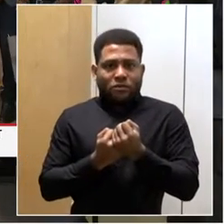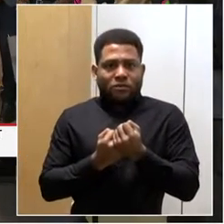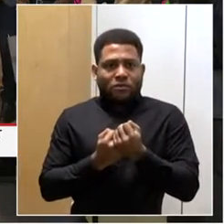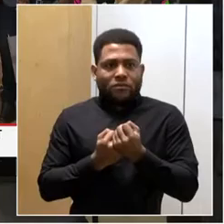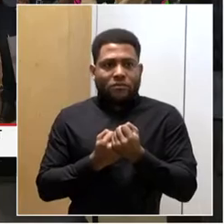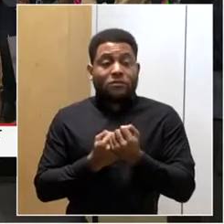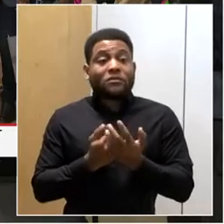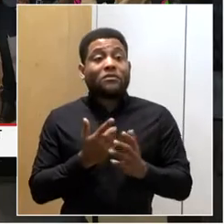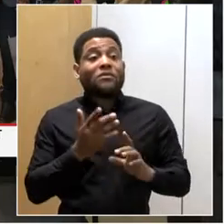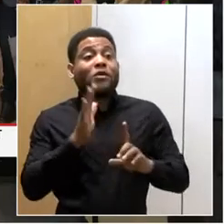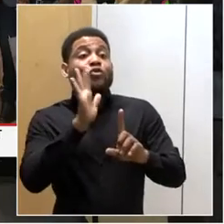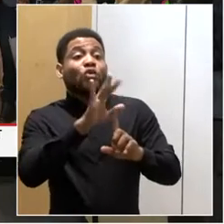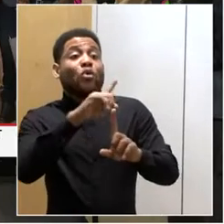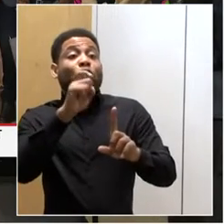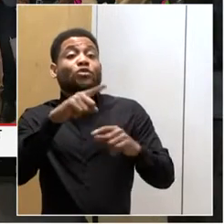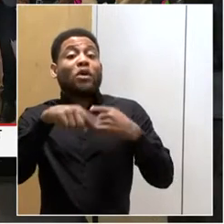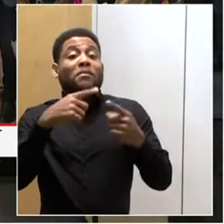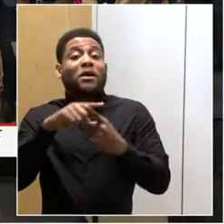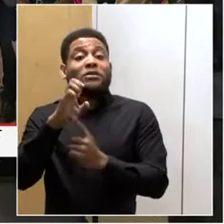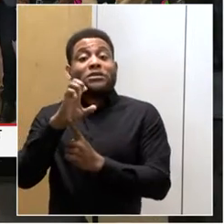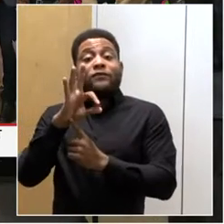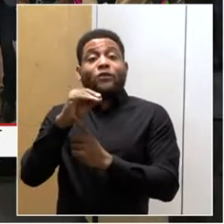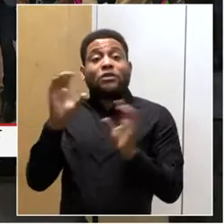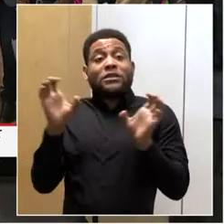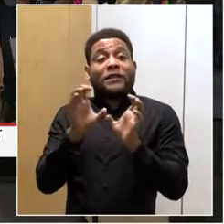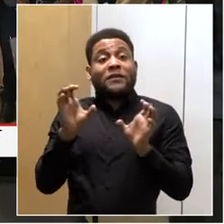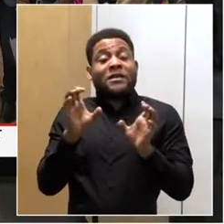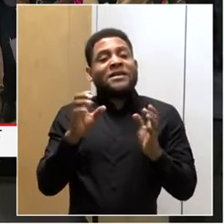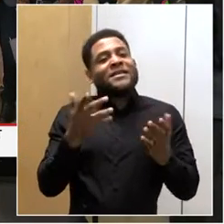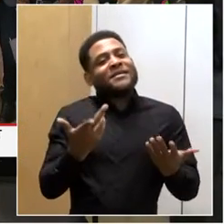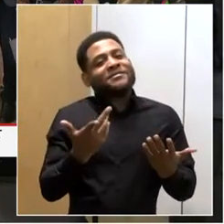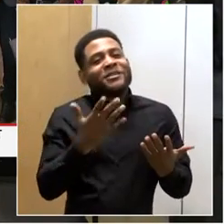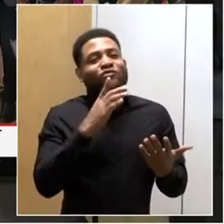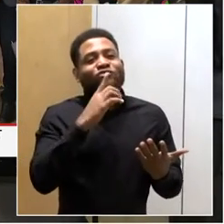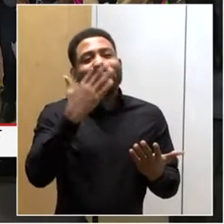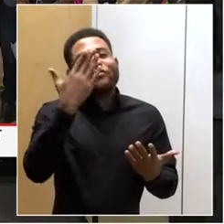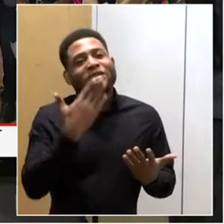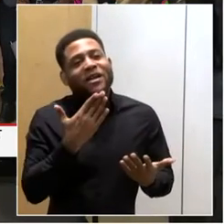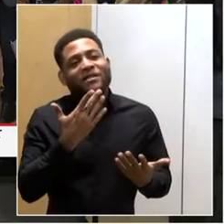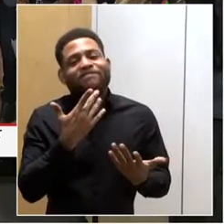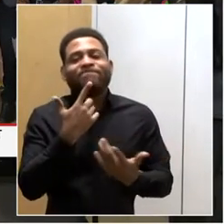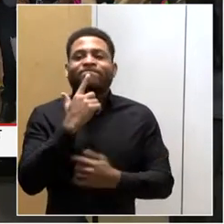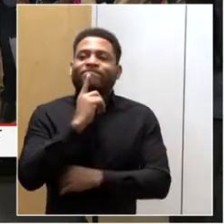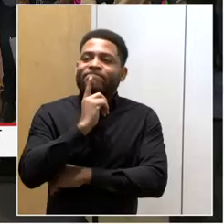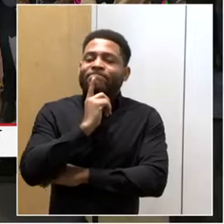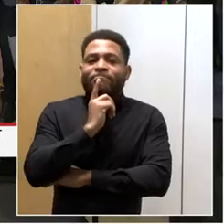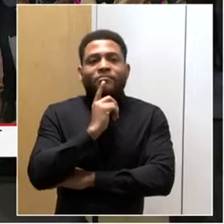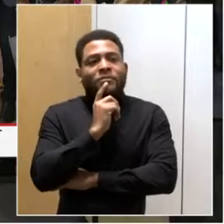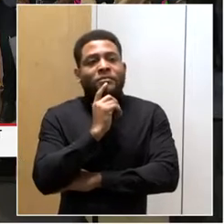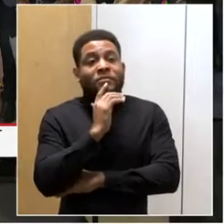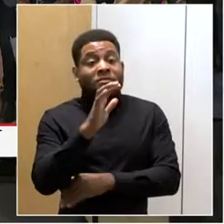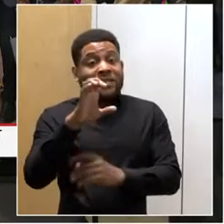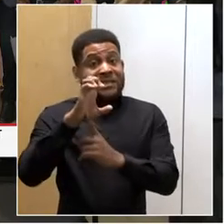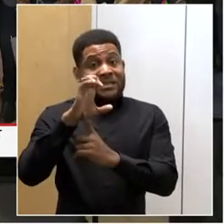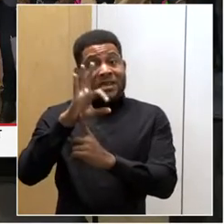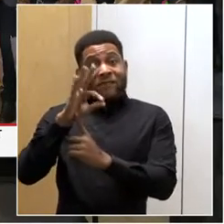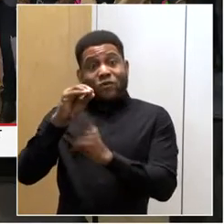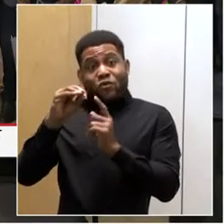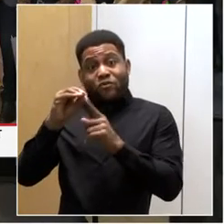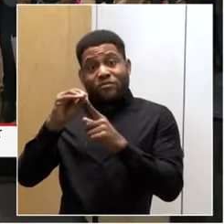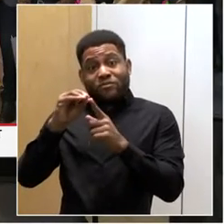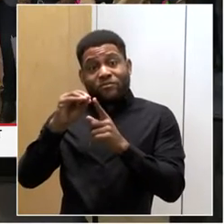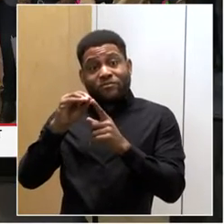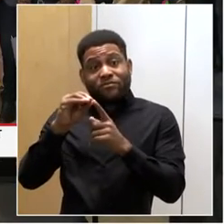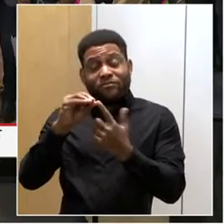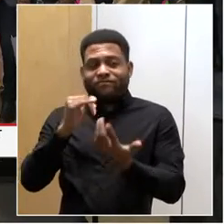certification, I think it's unfortunate that that question even has to be asked. I think that the chief financial officer is wrong in the